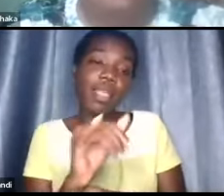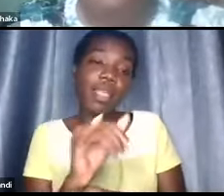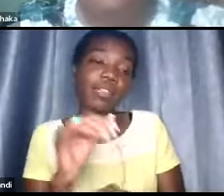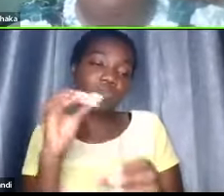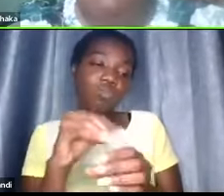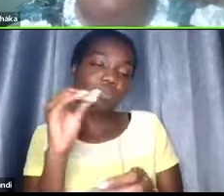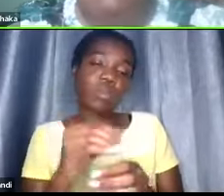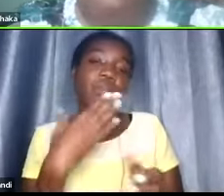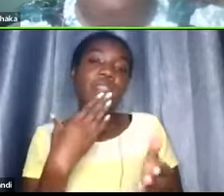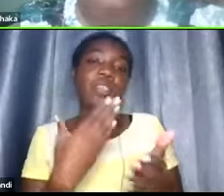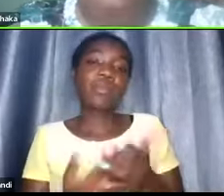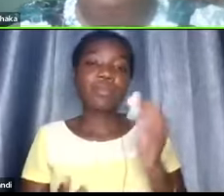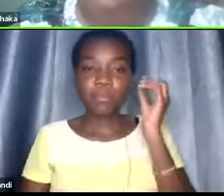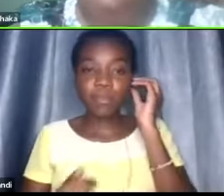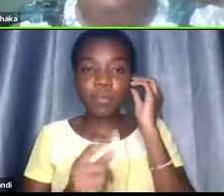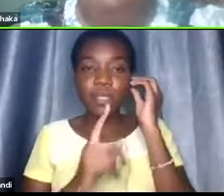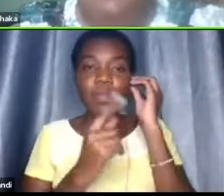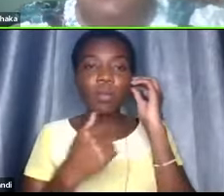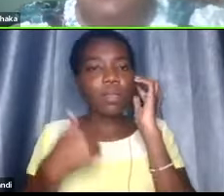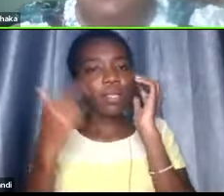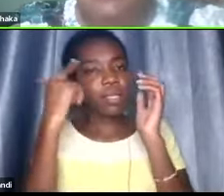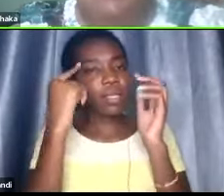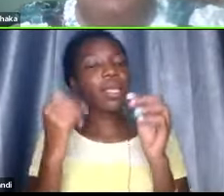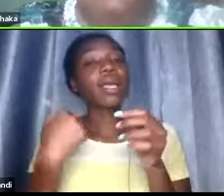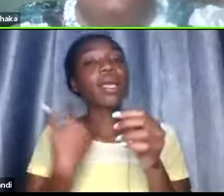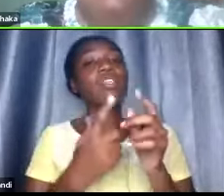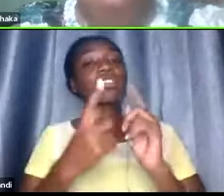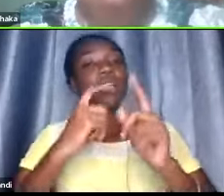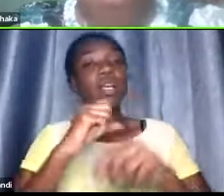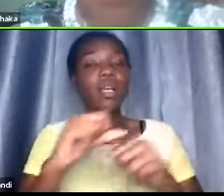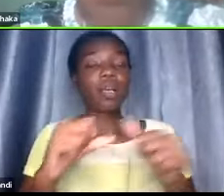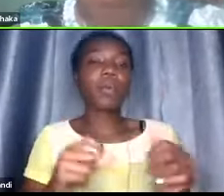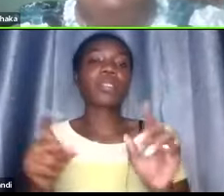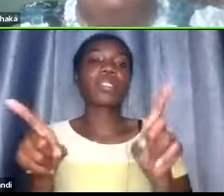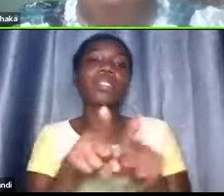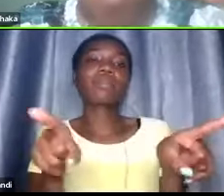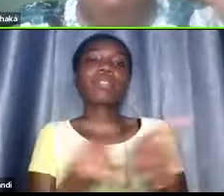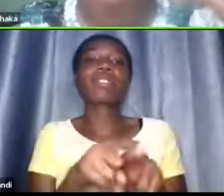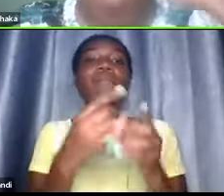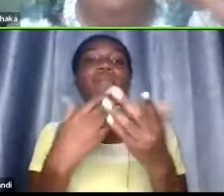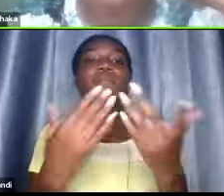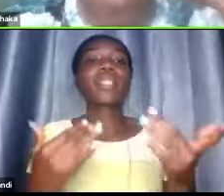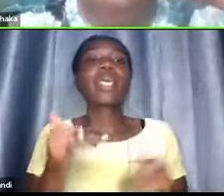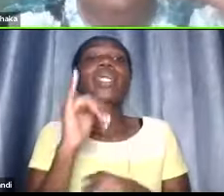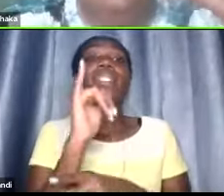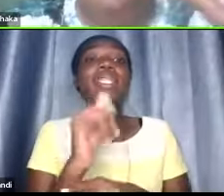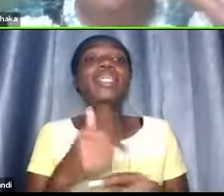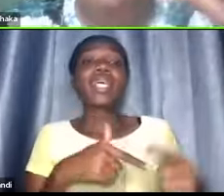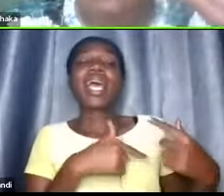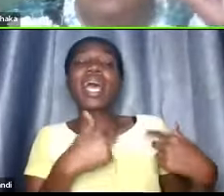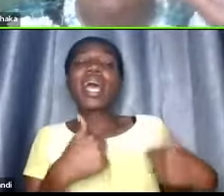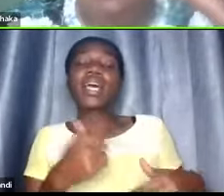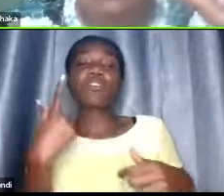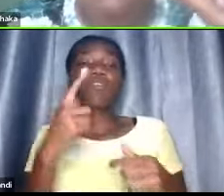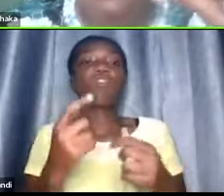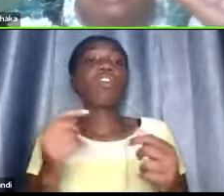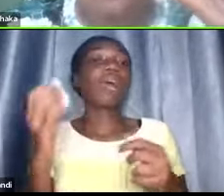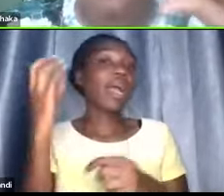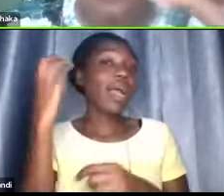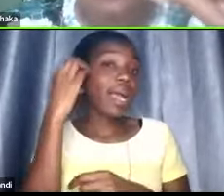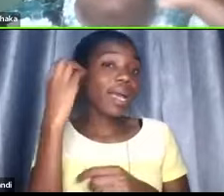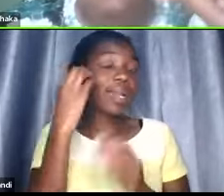Thank you very much. I think we are talking about the same thing. In other words, that's exactly the heart of career guidance. What you have discussed is the